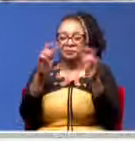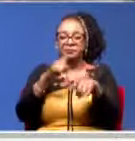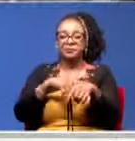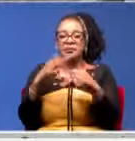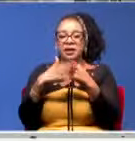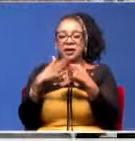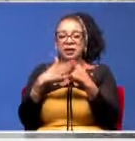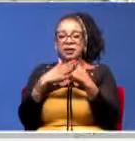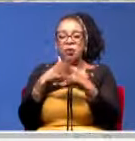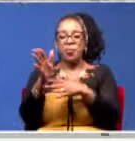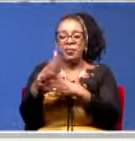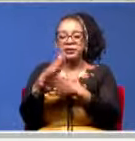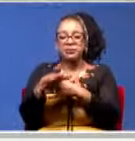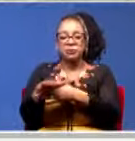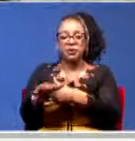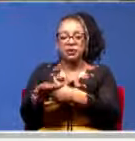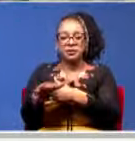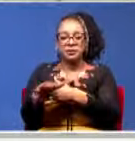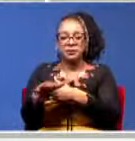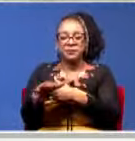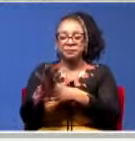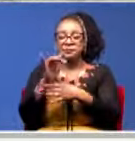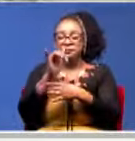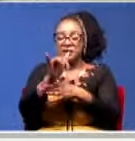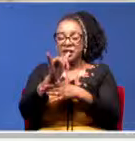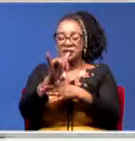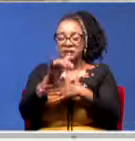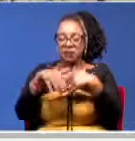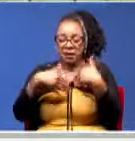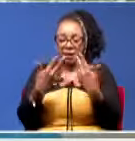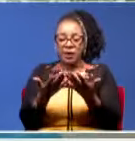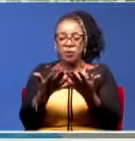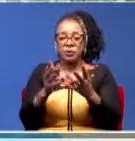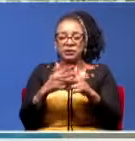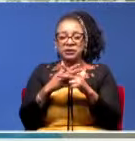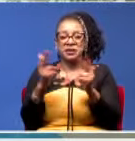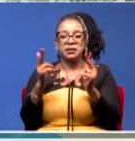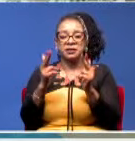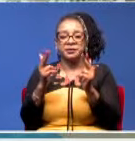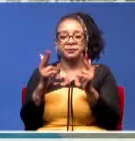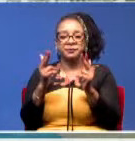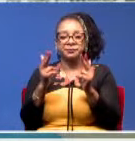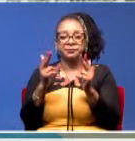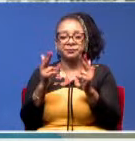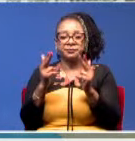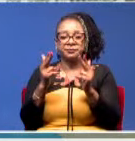a.m. Thursday morning. This is how it all started.